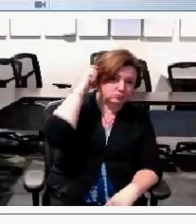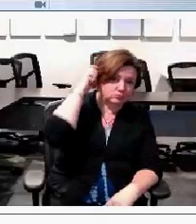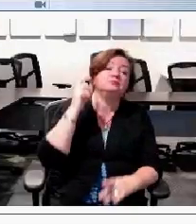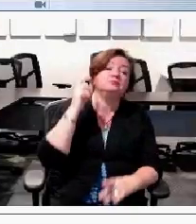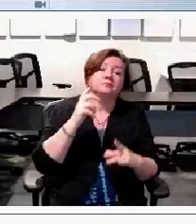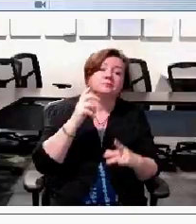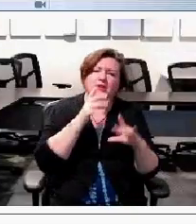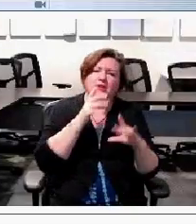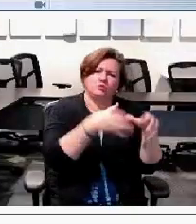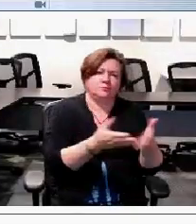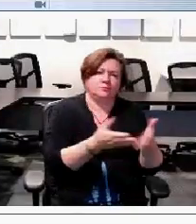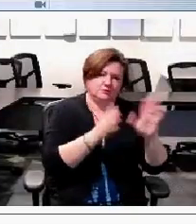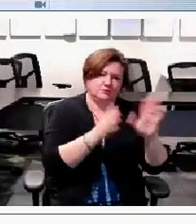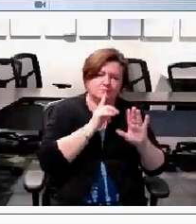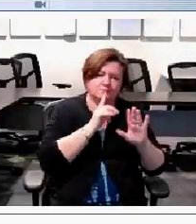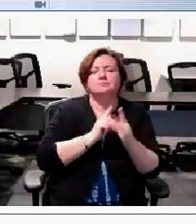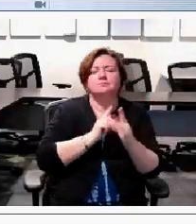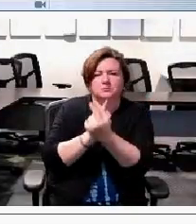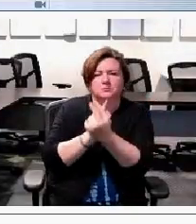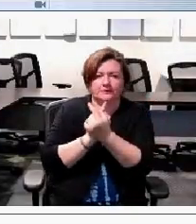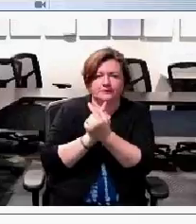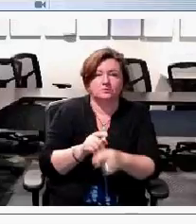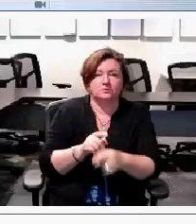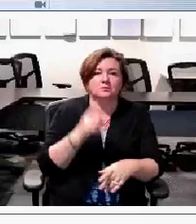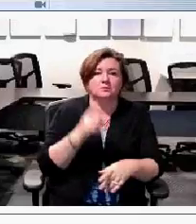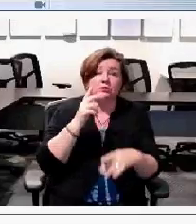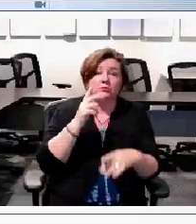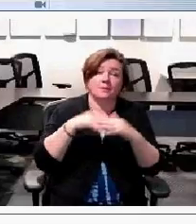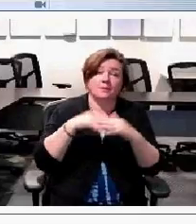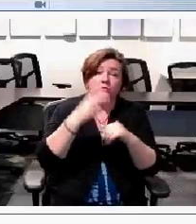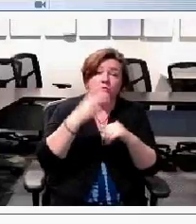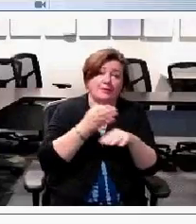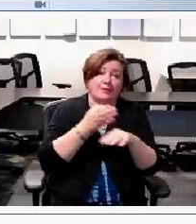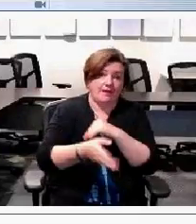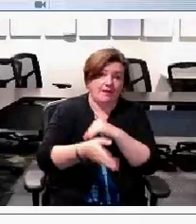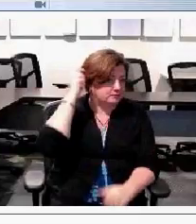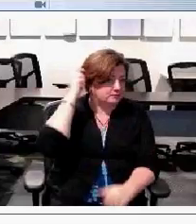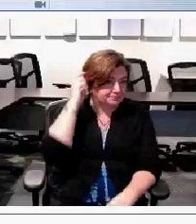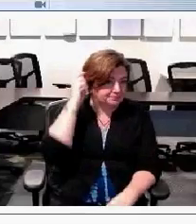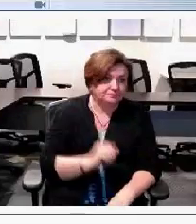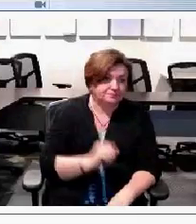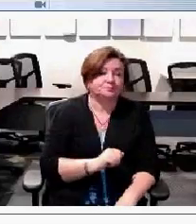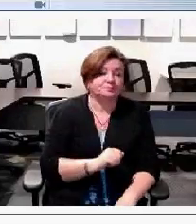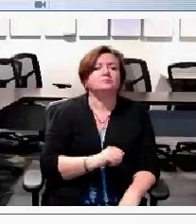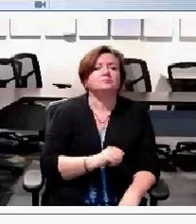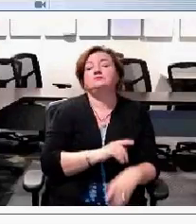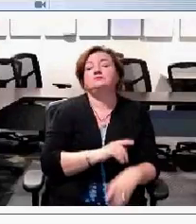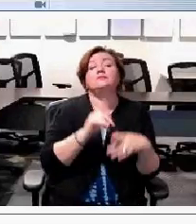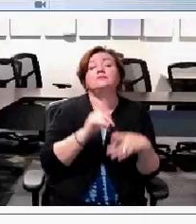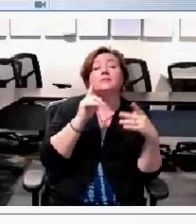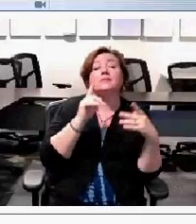group services for those kids. Again, it's based on need. We do, just for